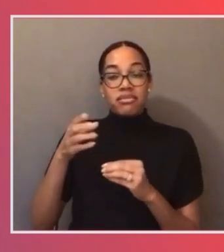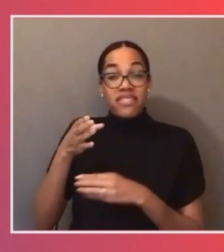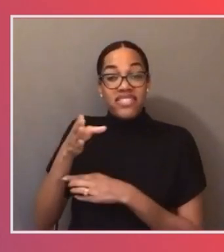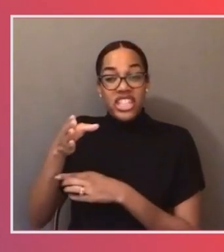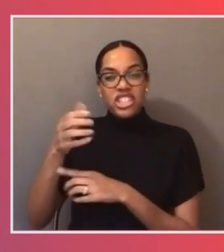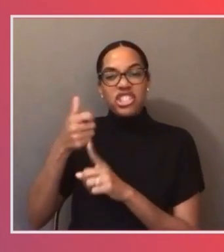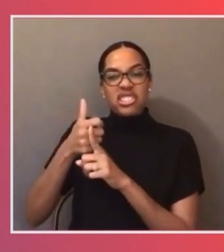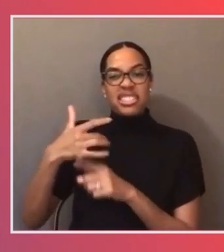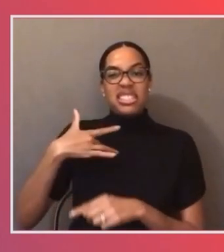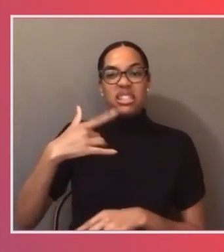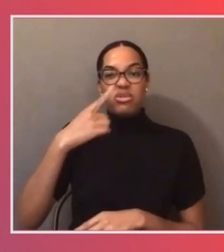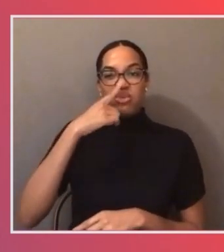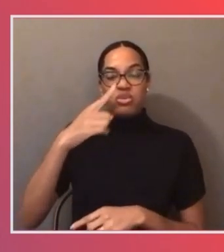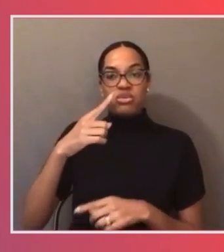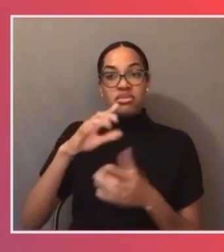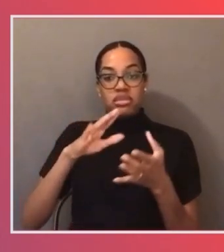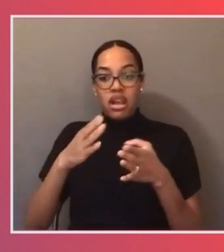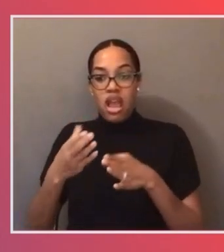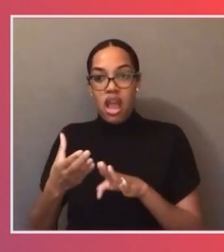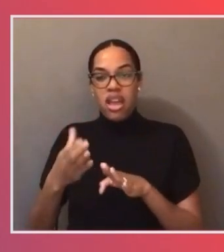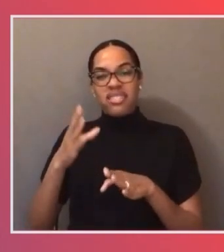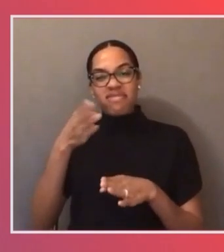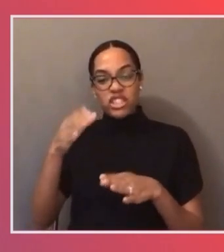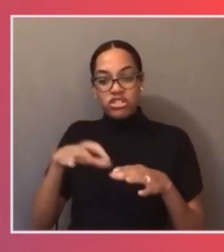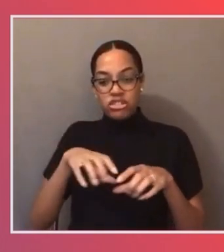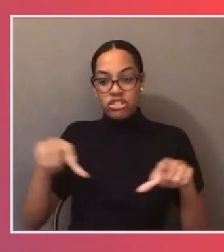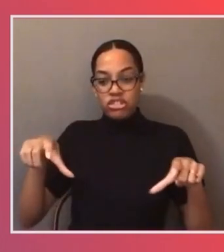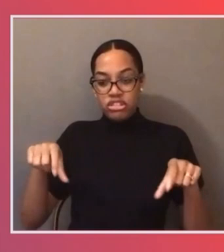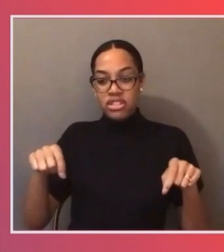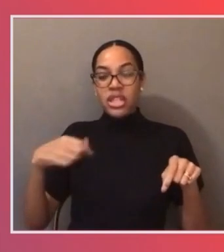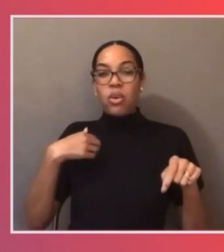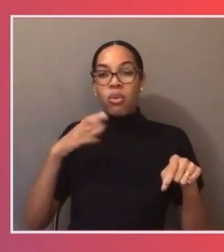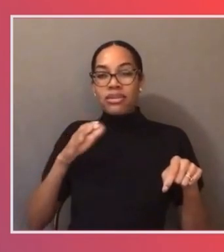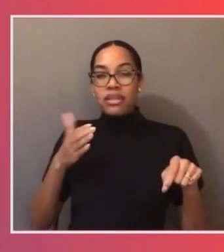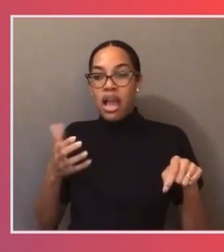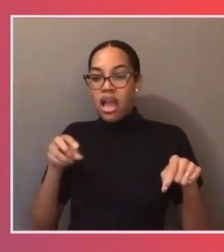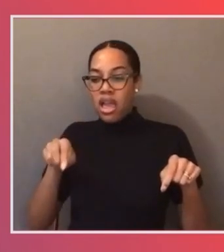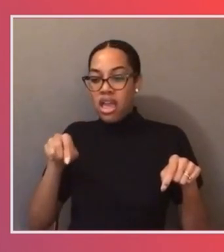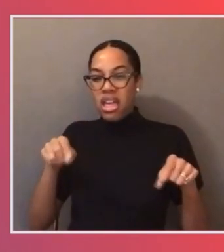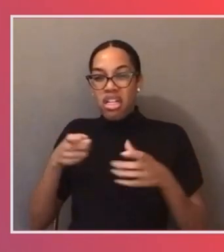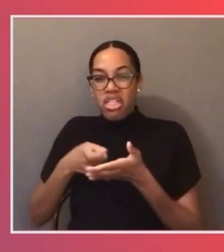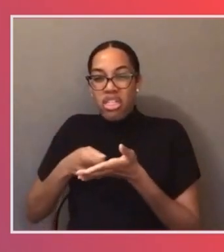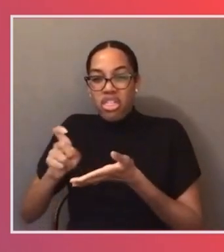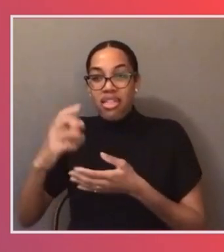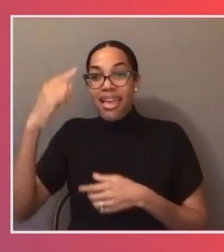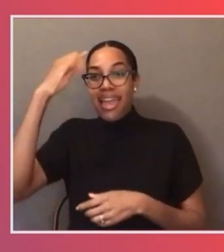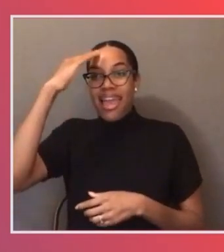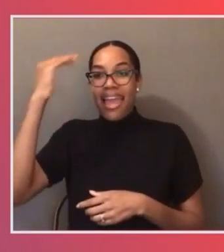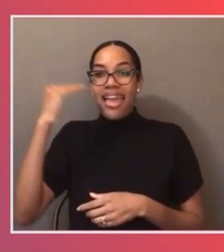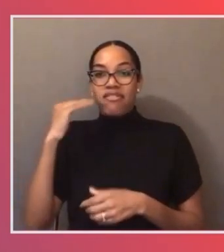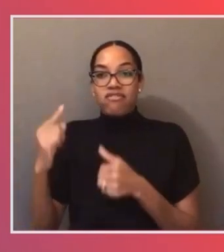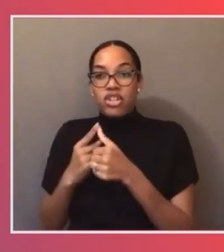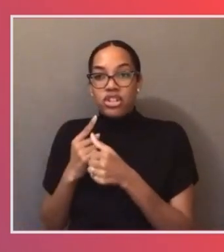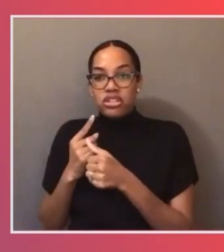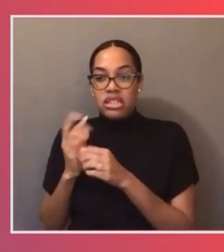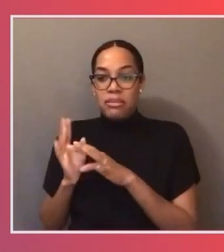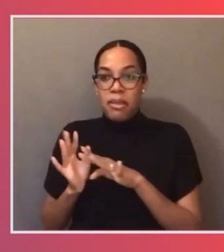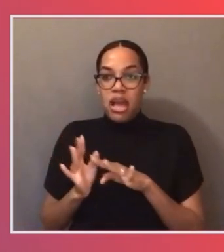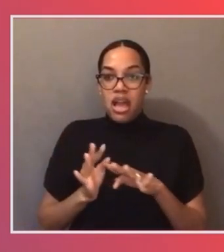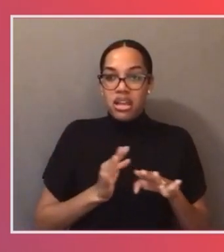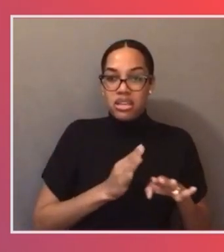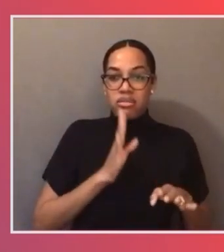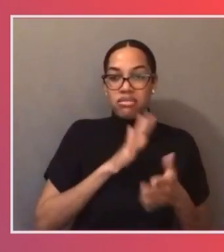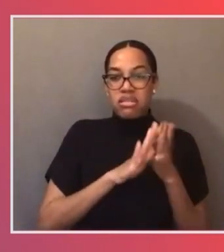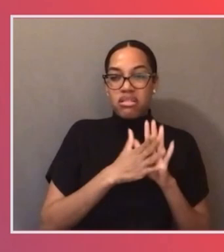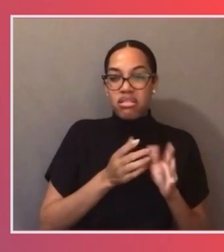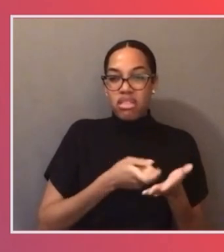of honor and courage and unity, right? And those being some of the,